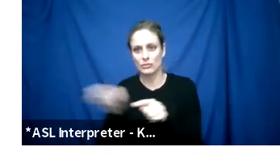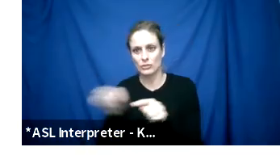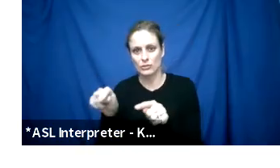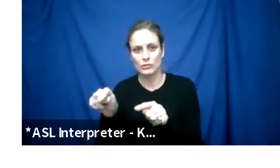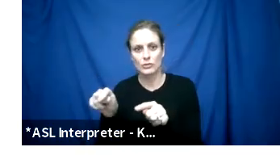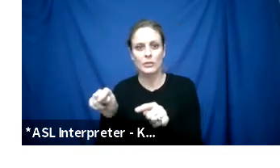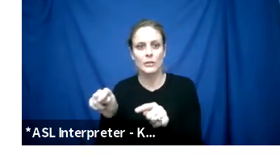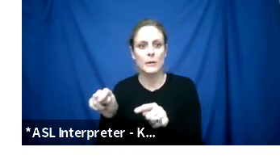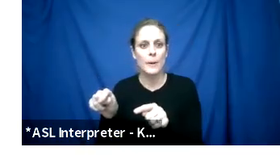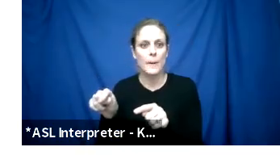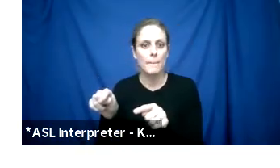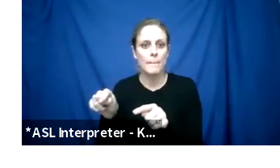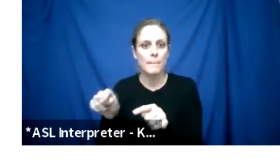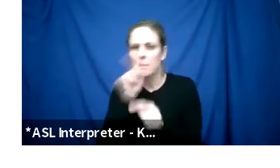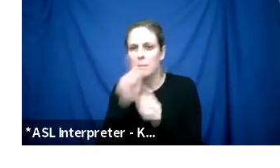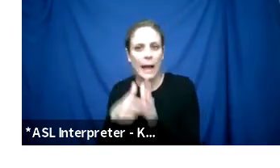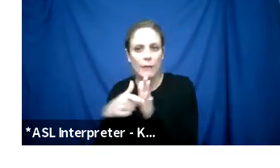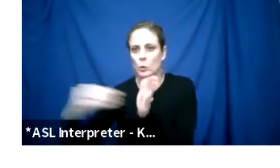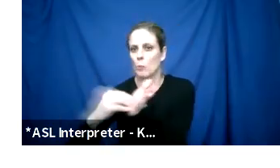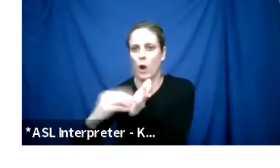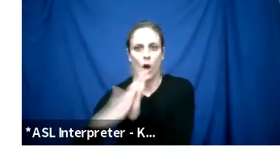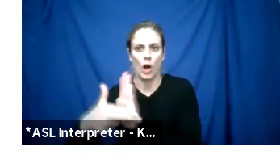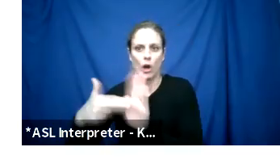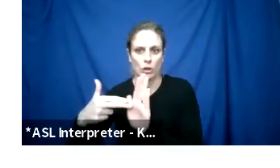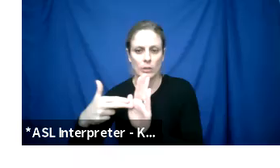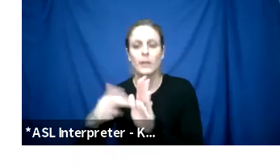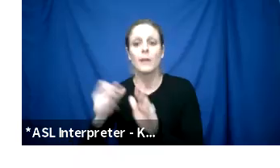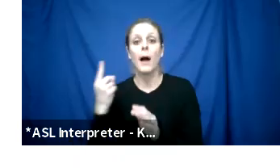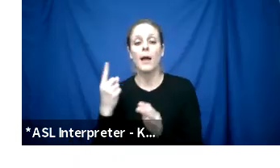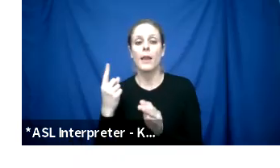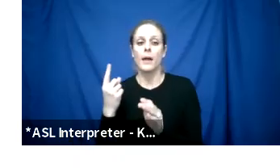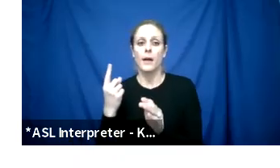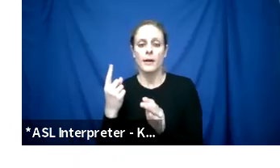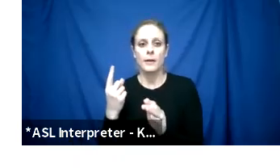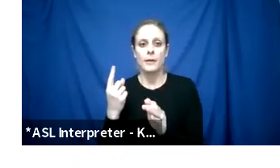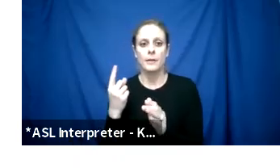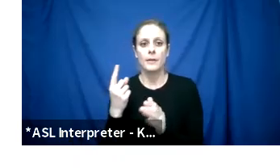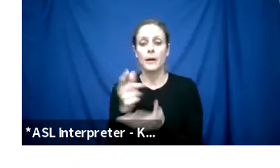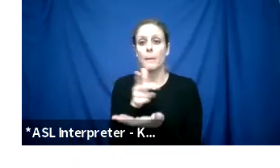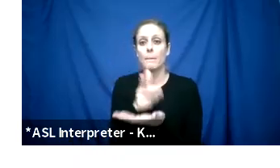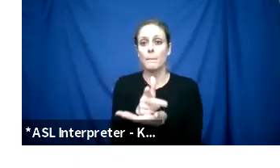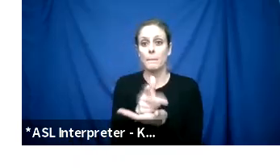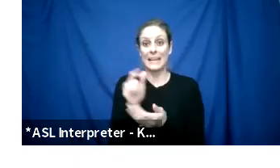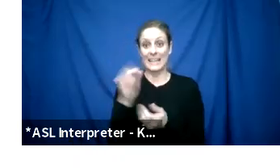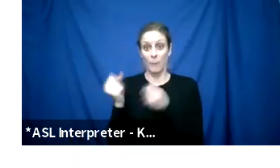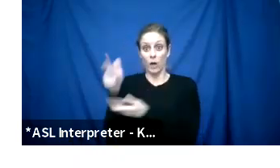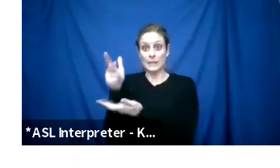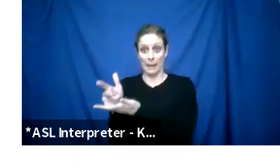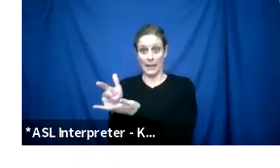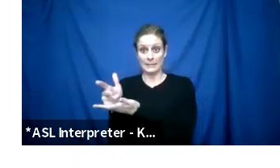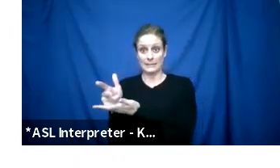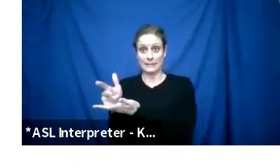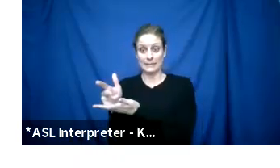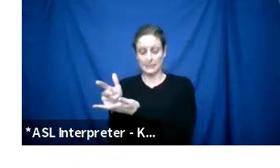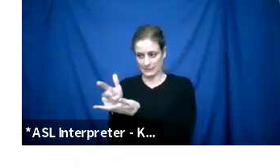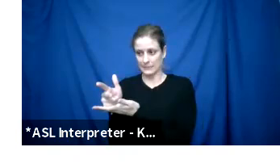um, but it needs to be at the same level as the parking space. And if there is a curb, you would have to